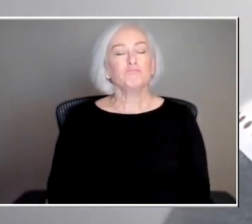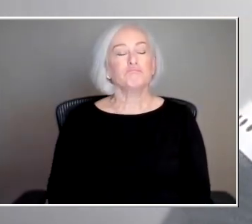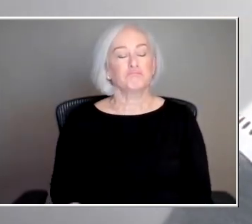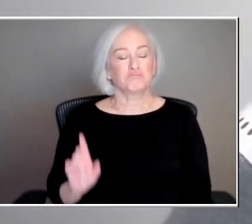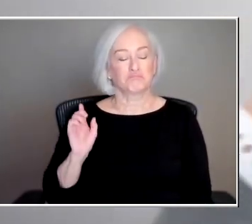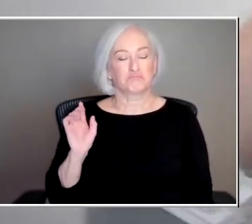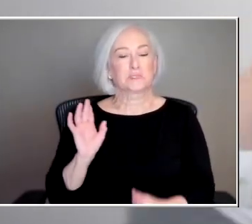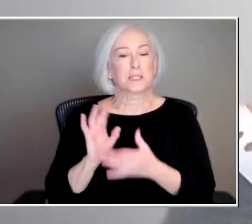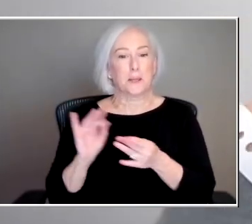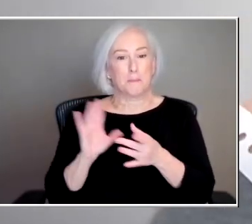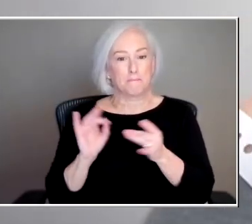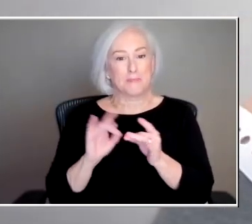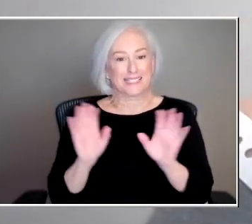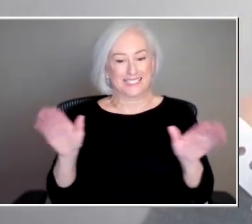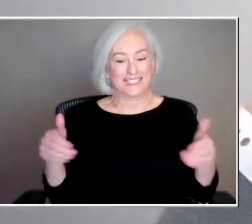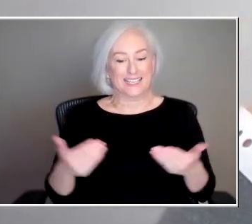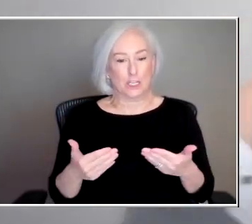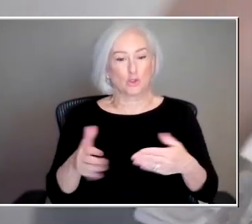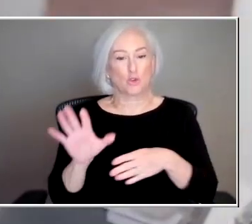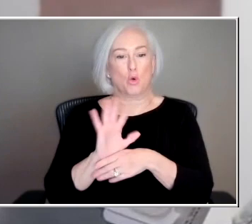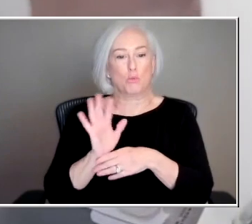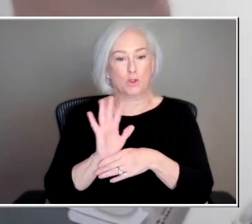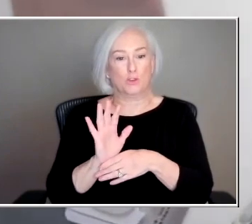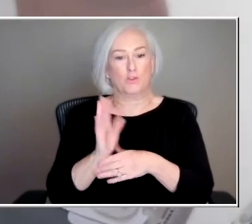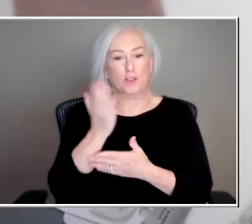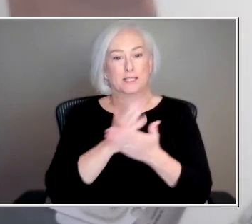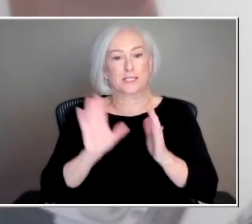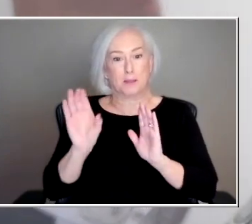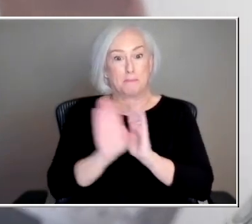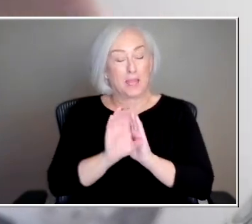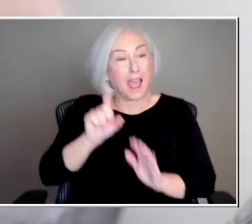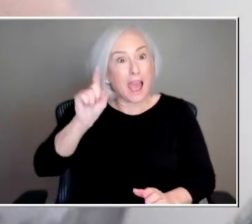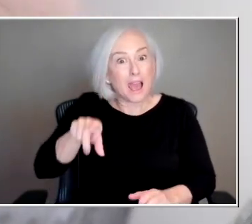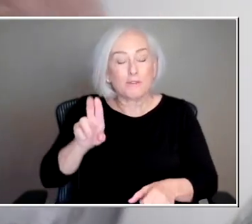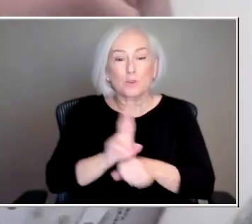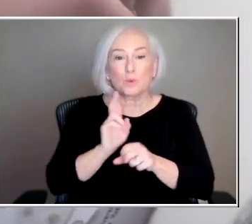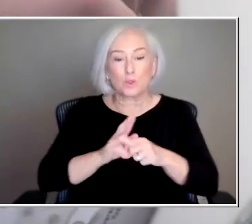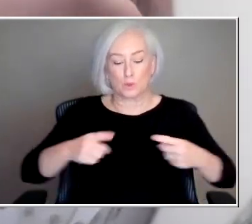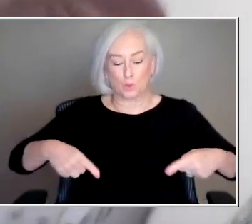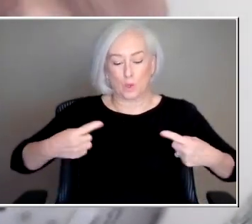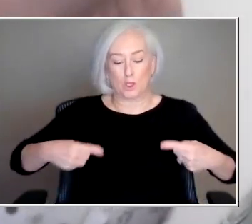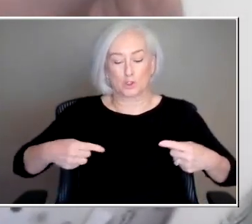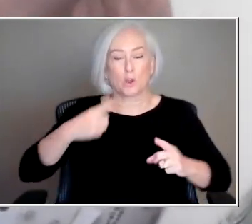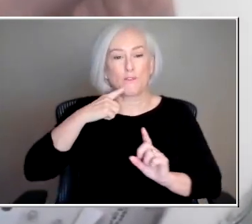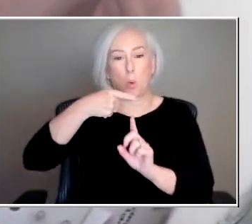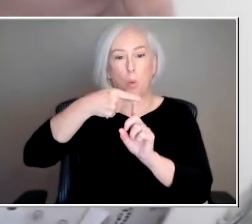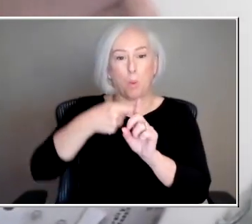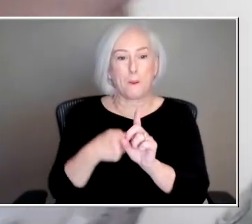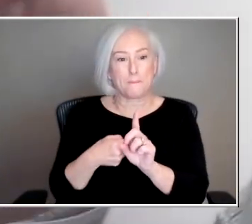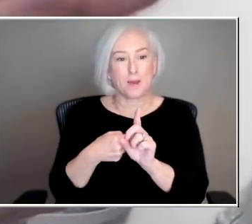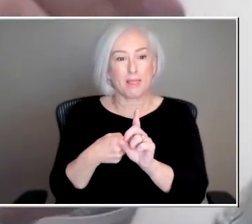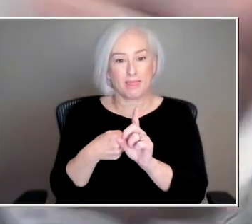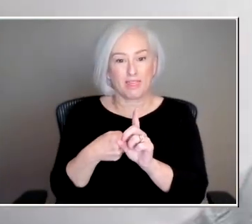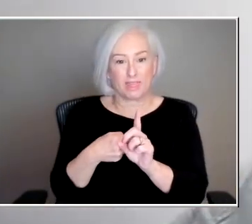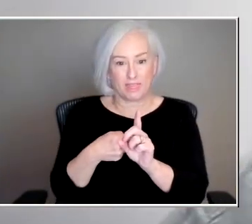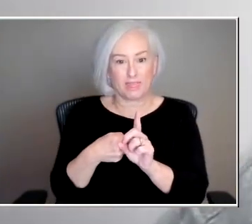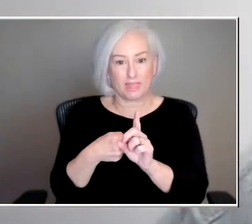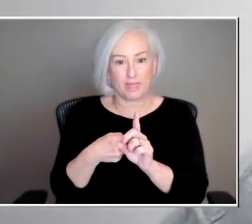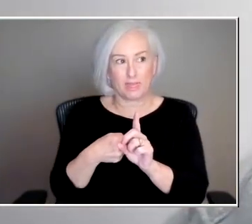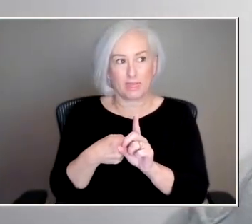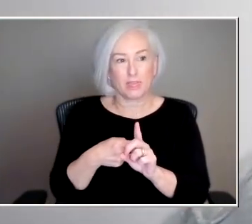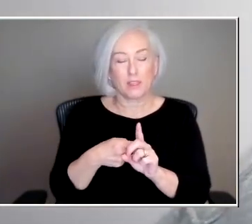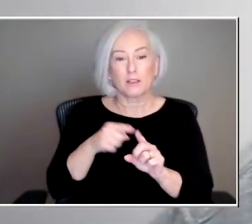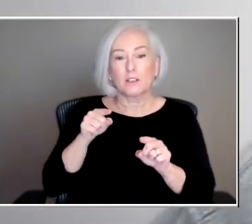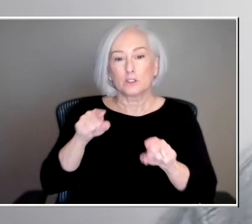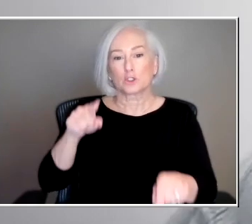in the intro, and there's a couple of photos, I had to use a wheelchair for about a month in the summer,